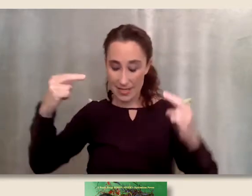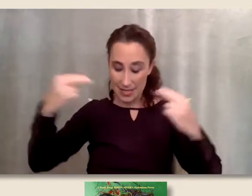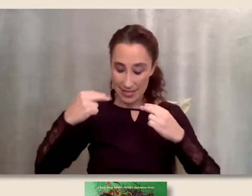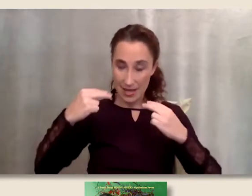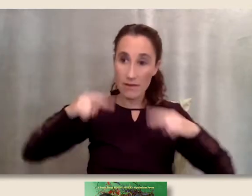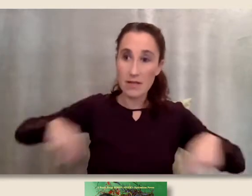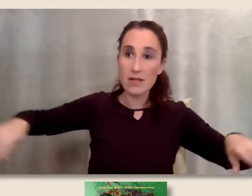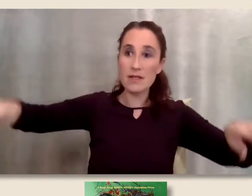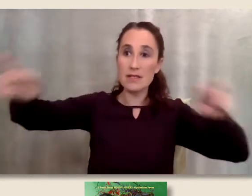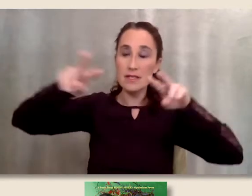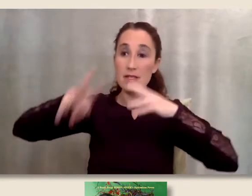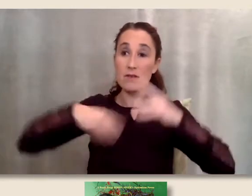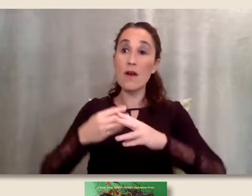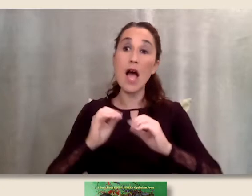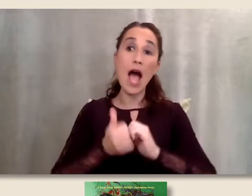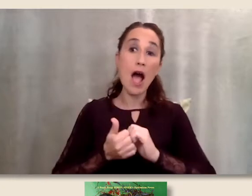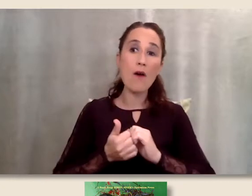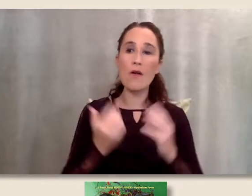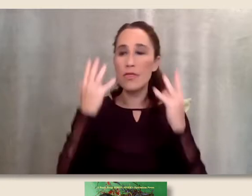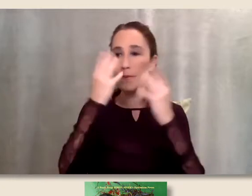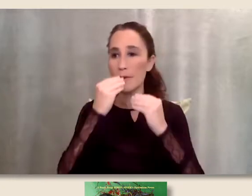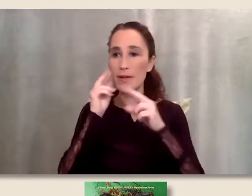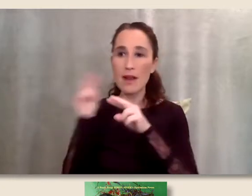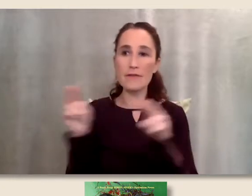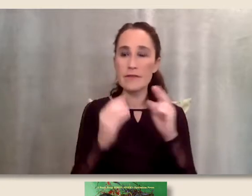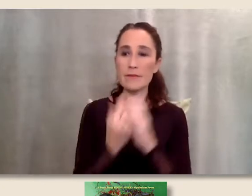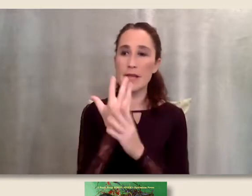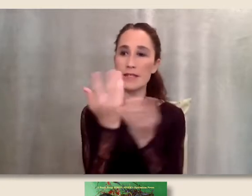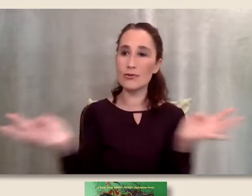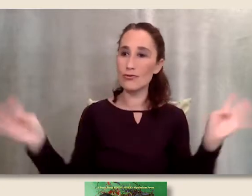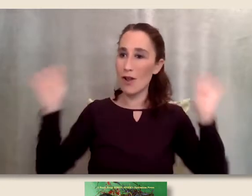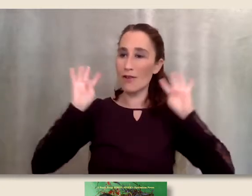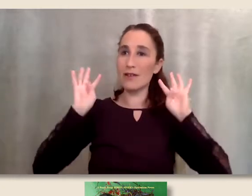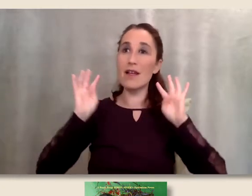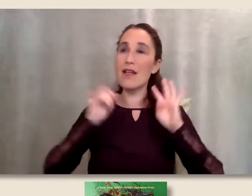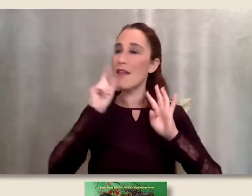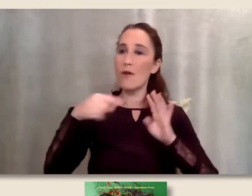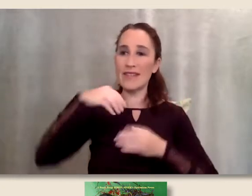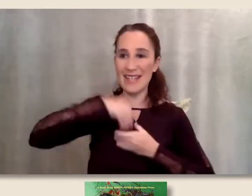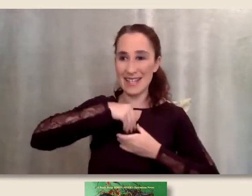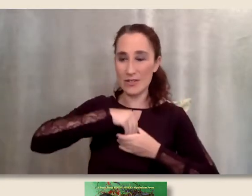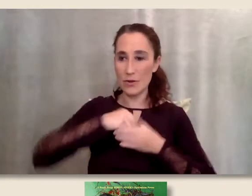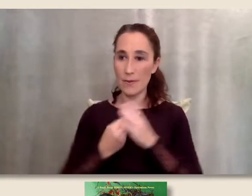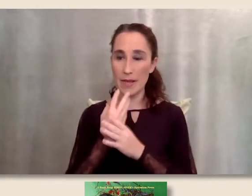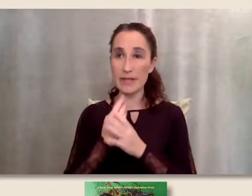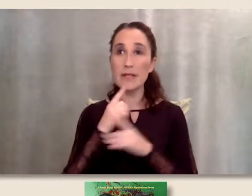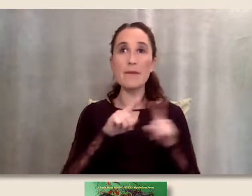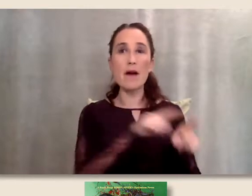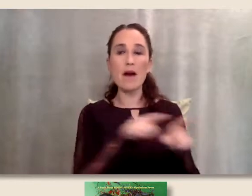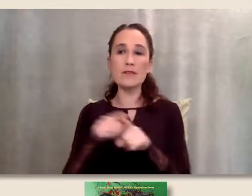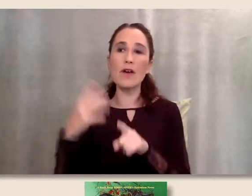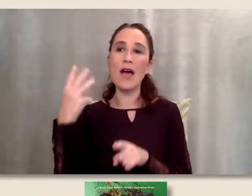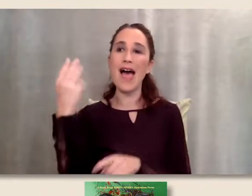and observation of plants that we surround ourselves with. And not just like the indoor plants that we have around us, but also